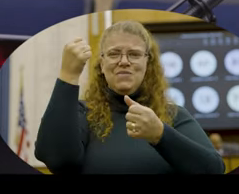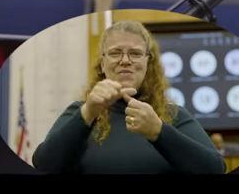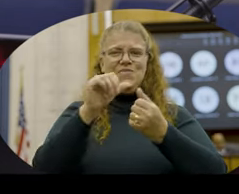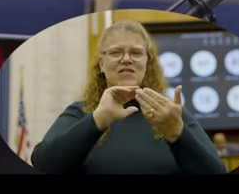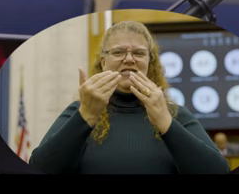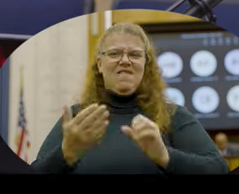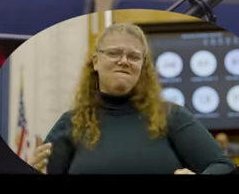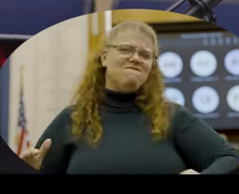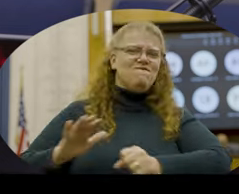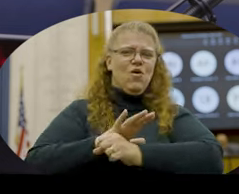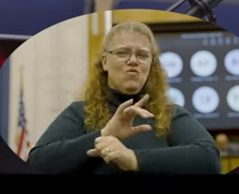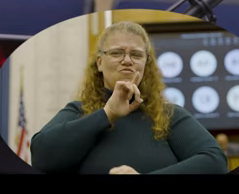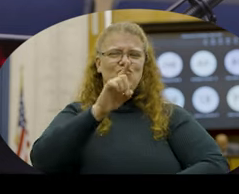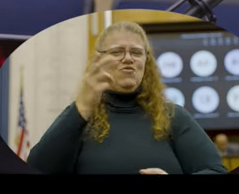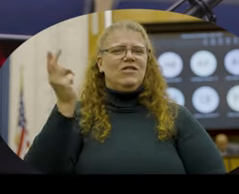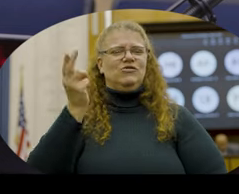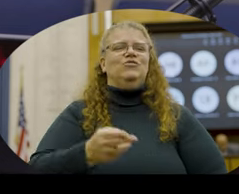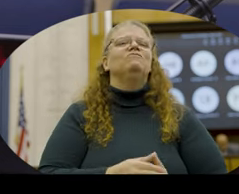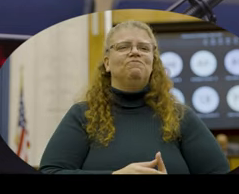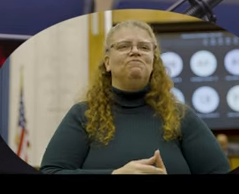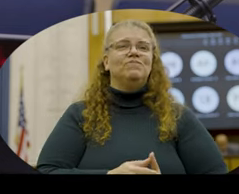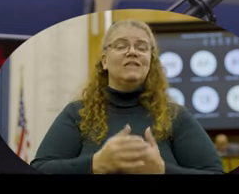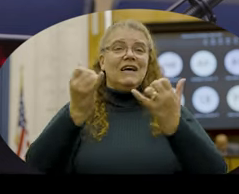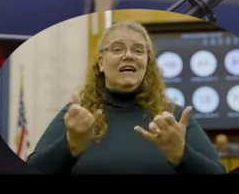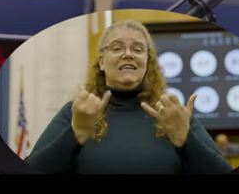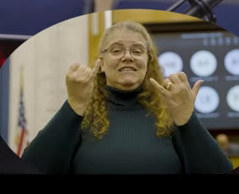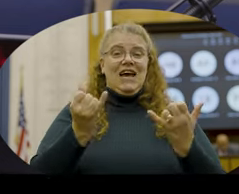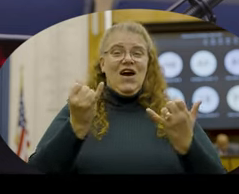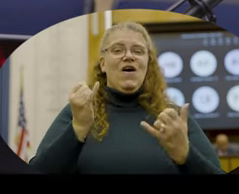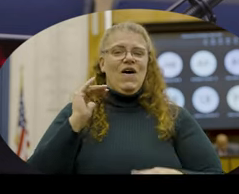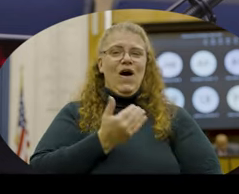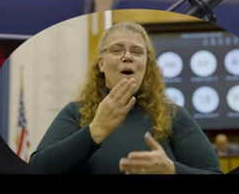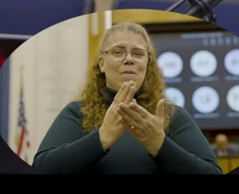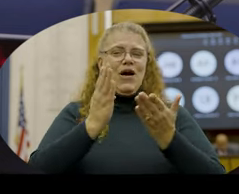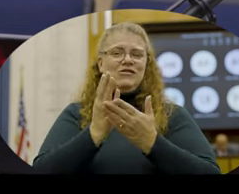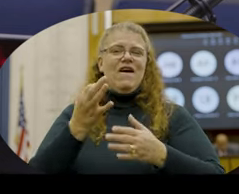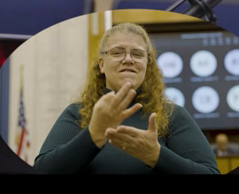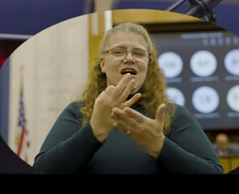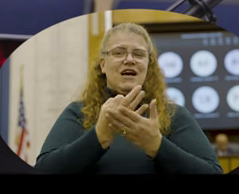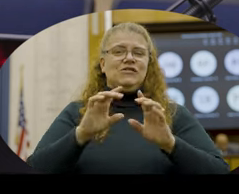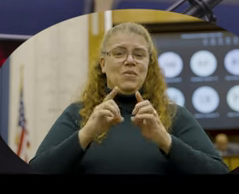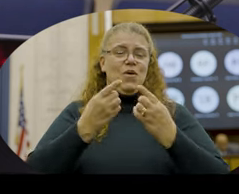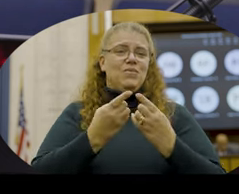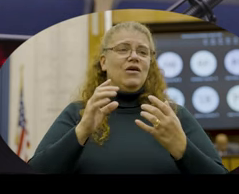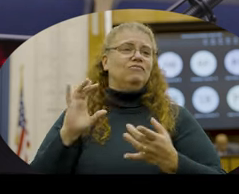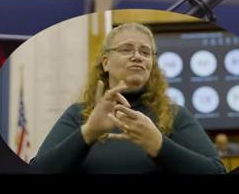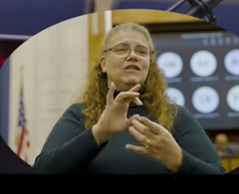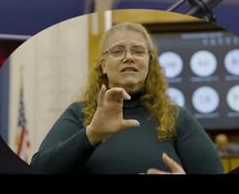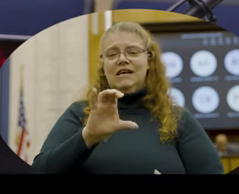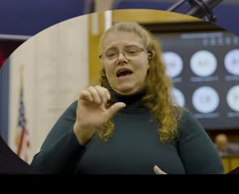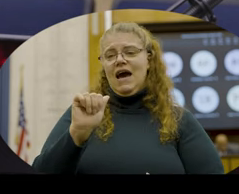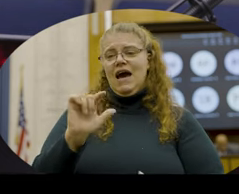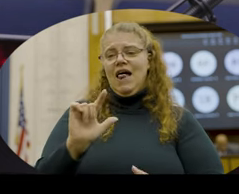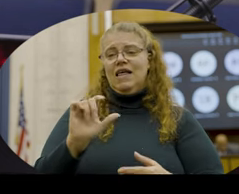full and true history. Now, our budget and finance departments, along with CAO Saunders